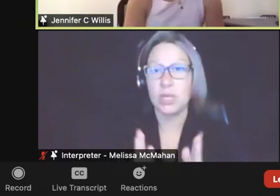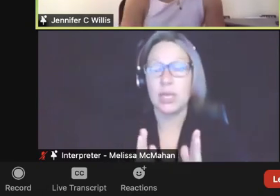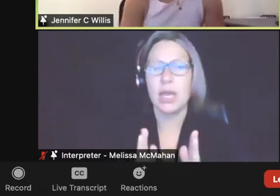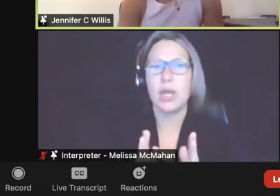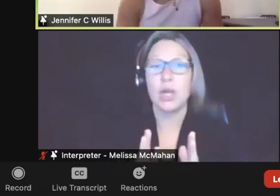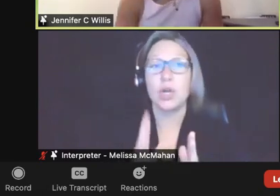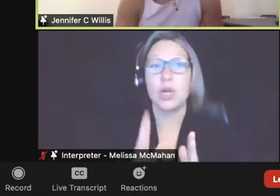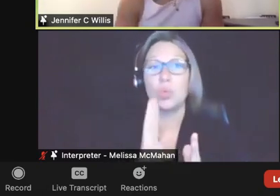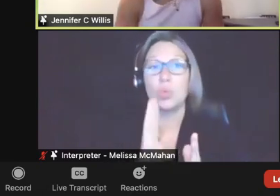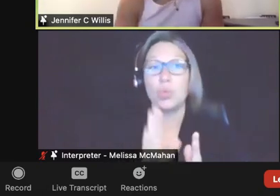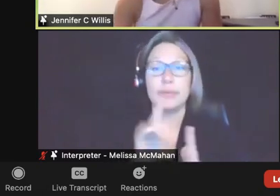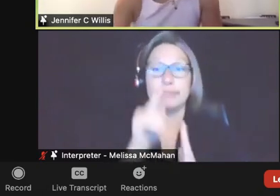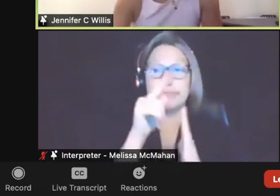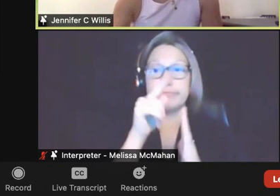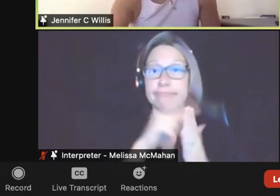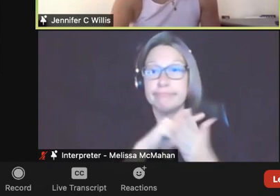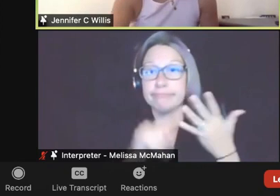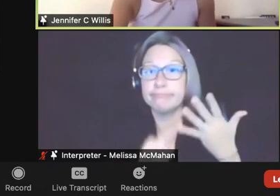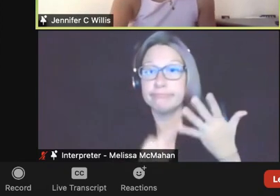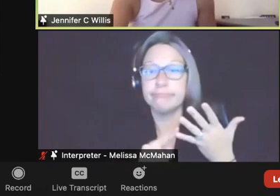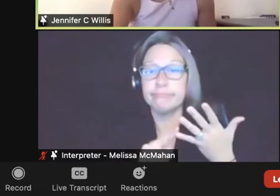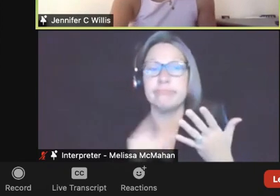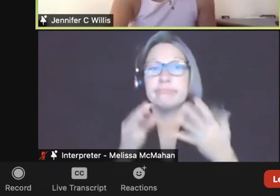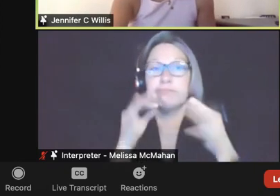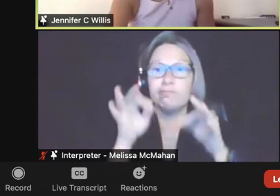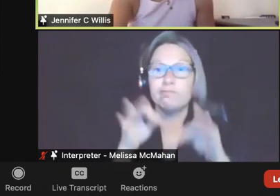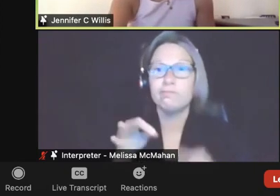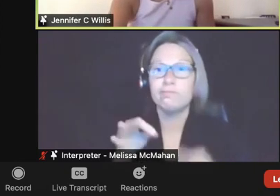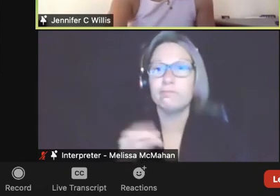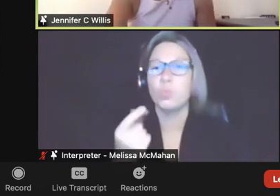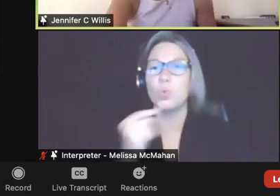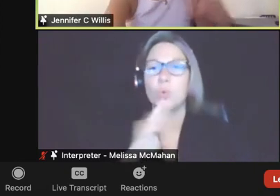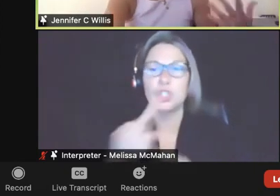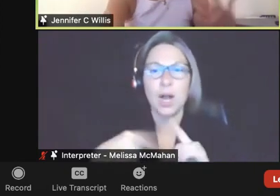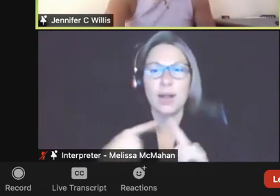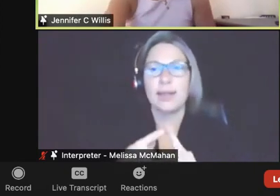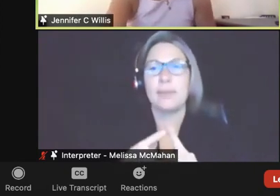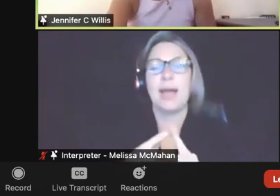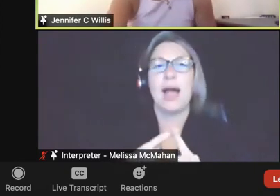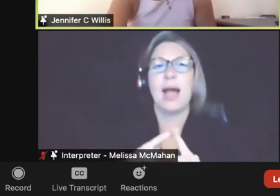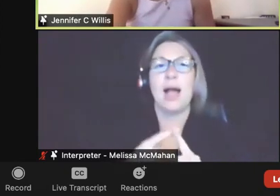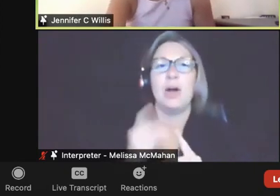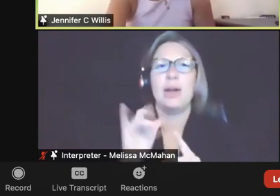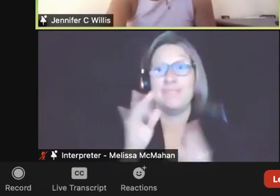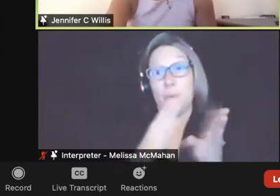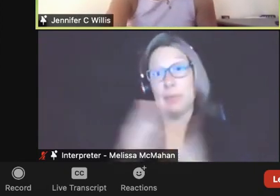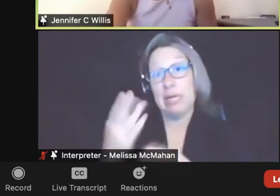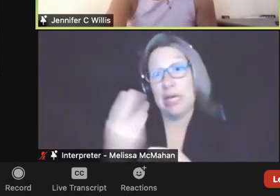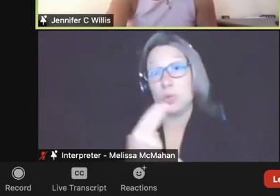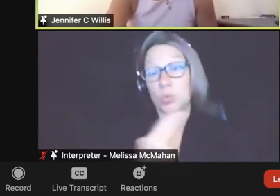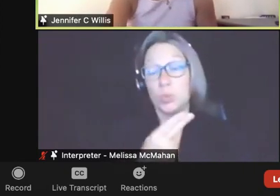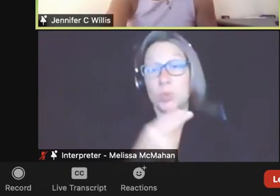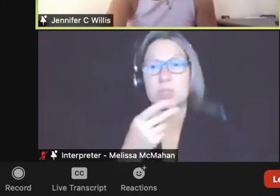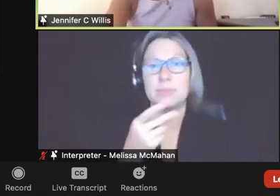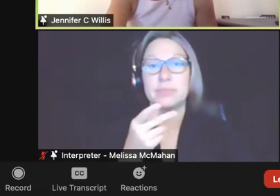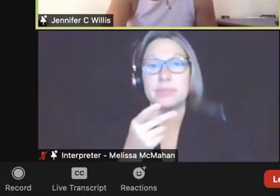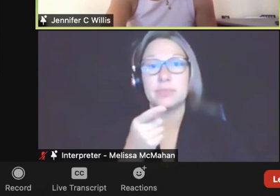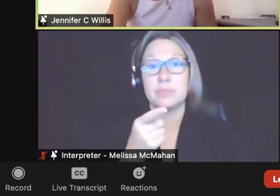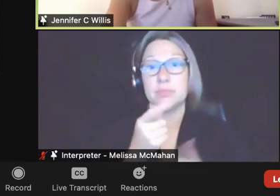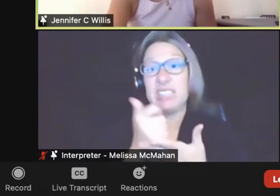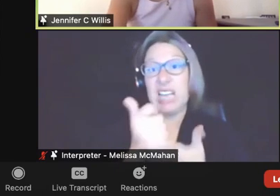we're going to go through some of the things that we've got outlined in here to help you know what we're talking about when we list these things, if you plan on using this to